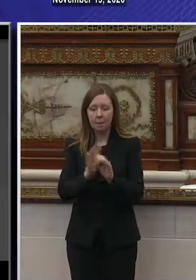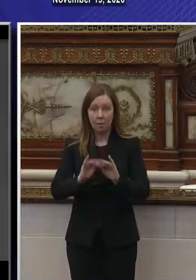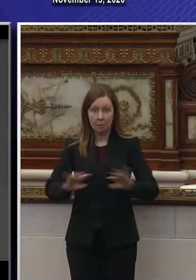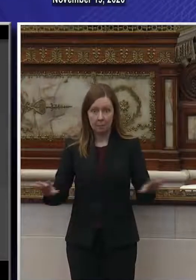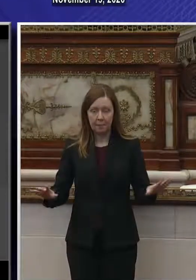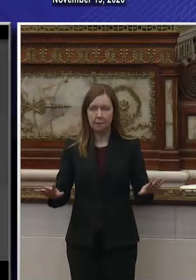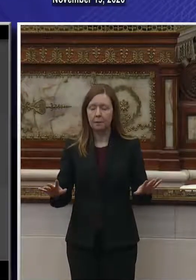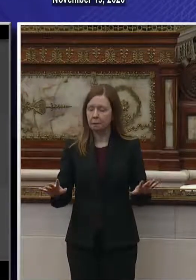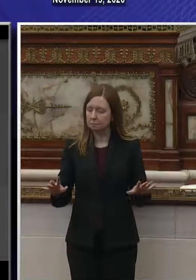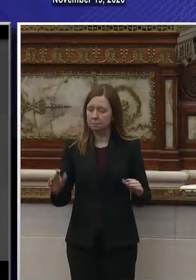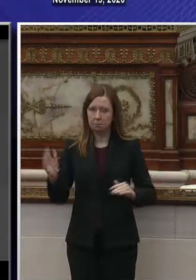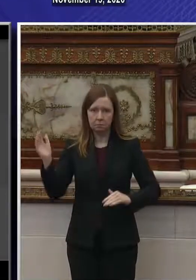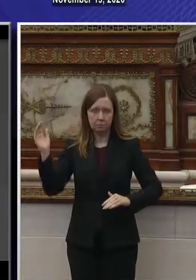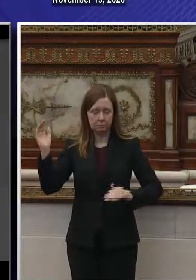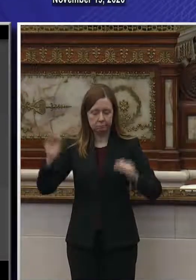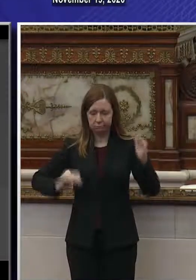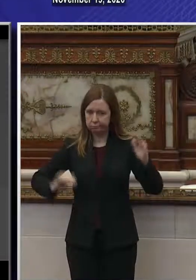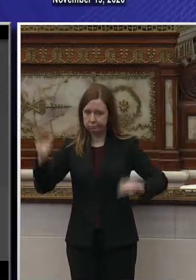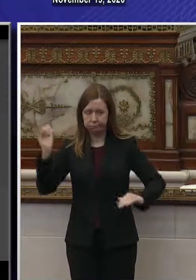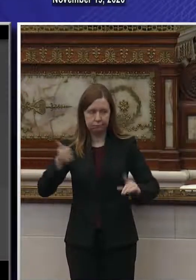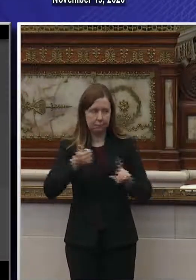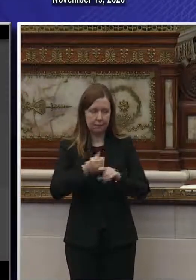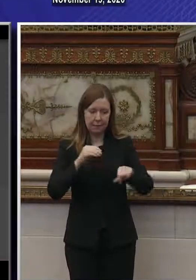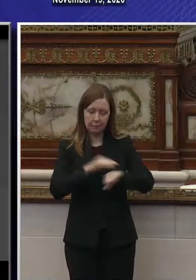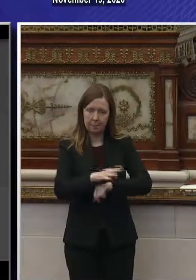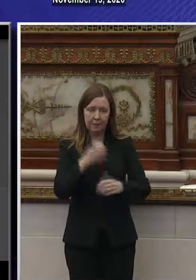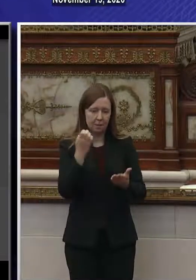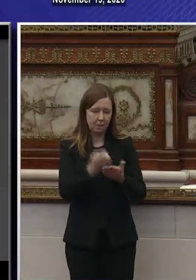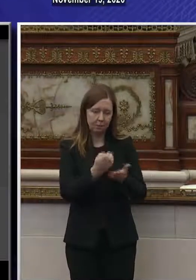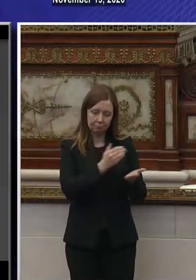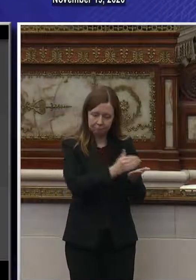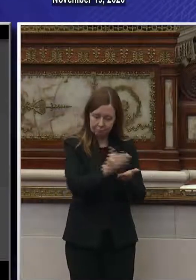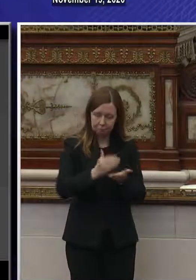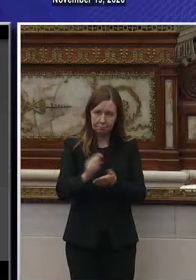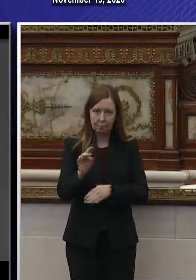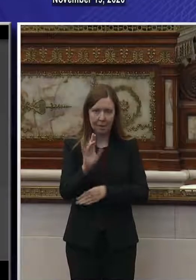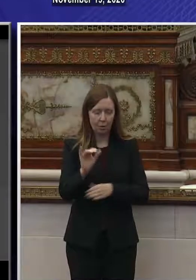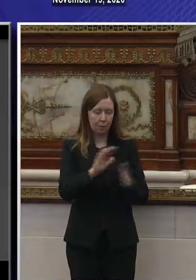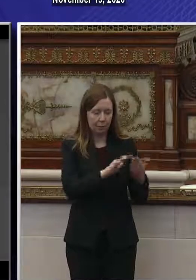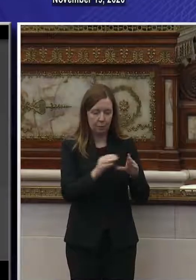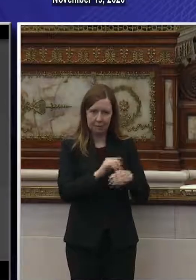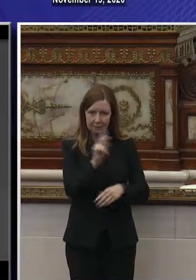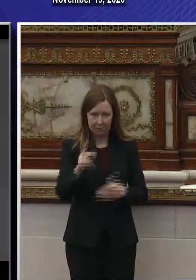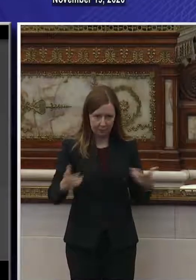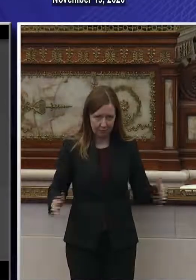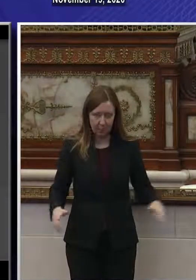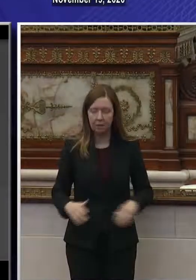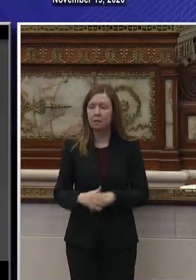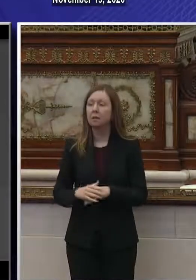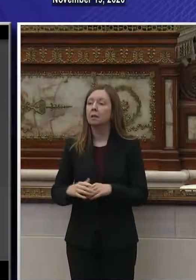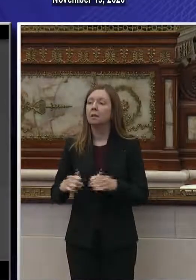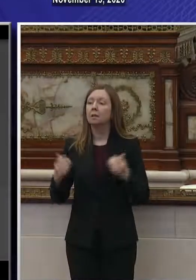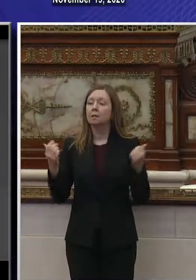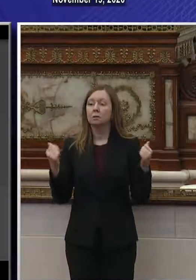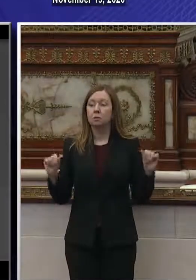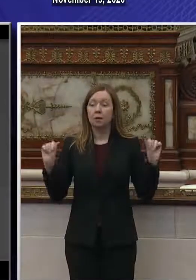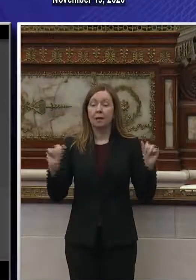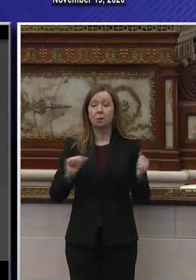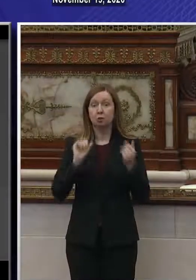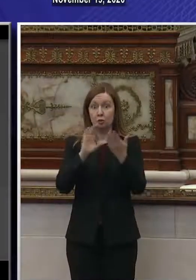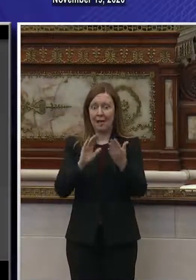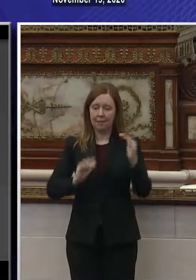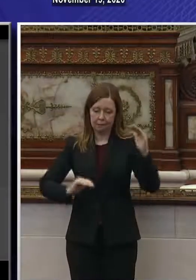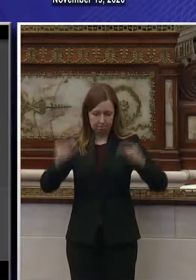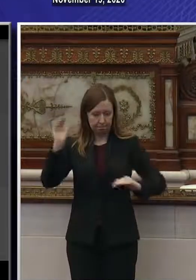COVID-19 pandemic has had a disproportionate impact on economically disadvantaged and minority communities in Philadelphia. In an effort to address